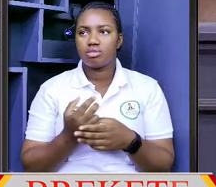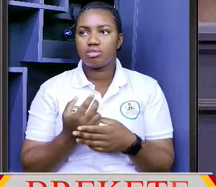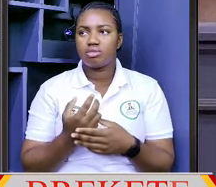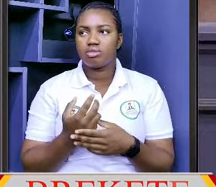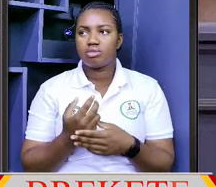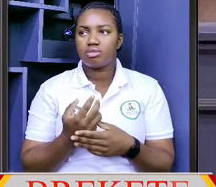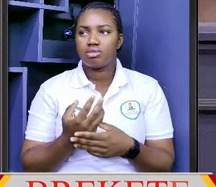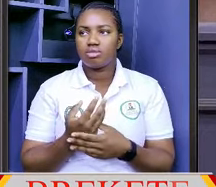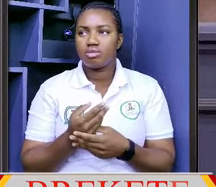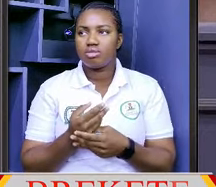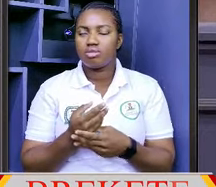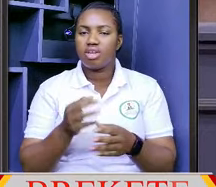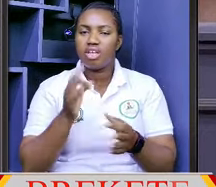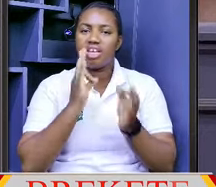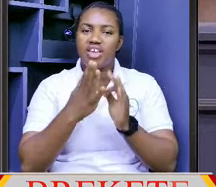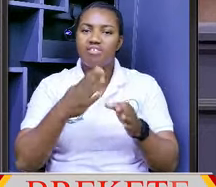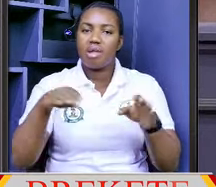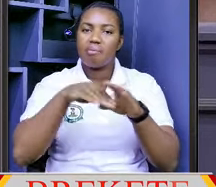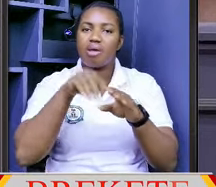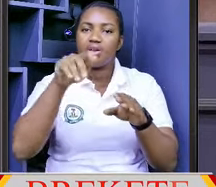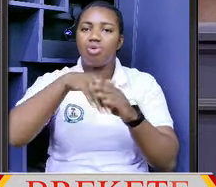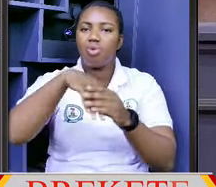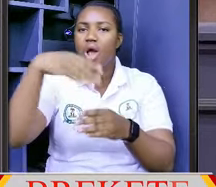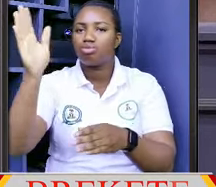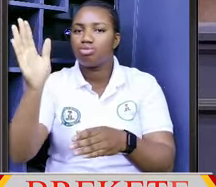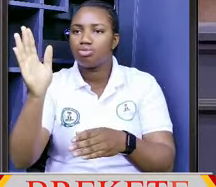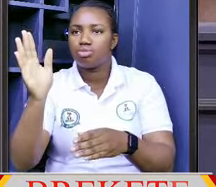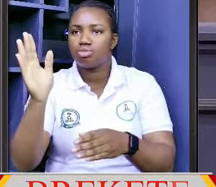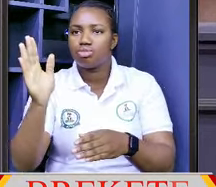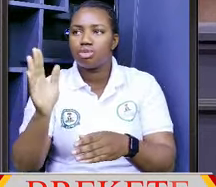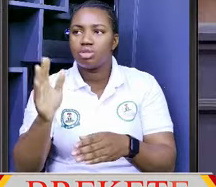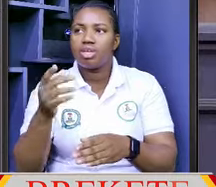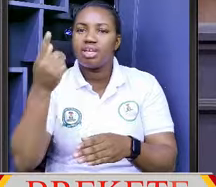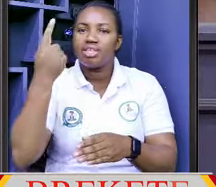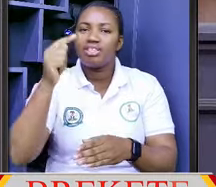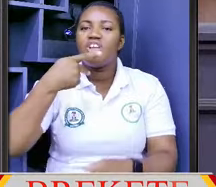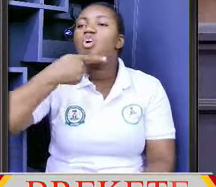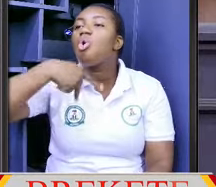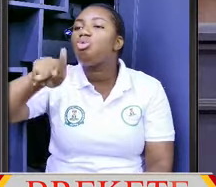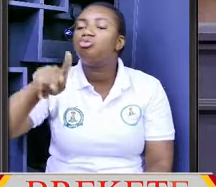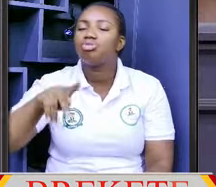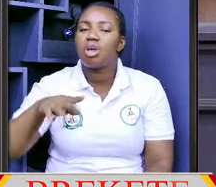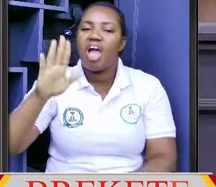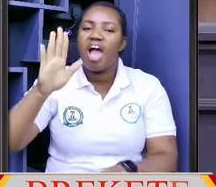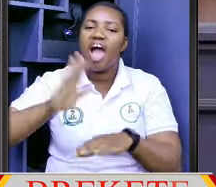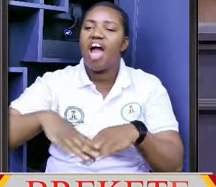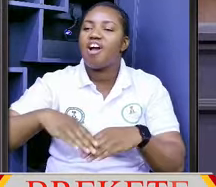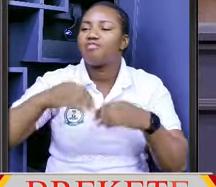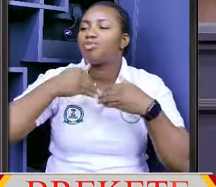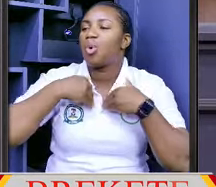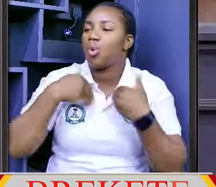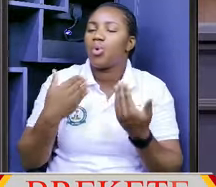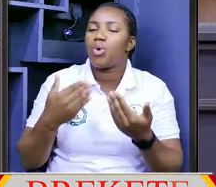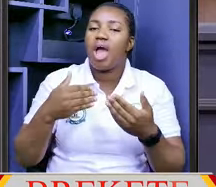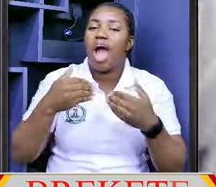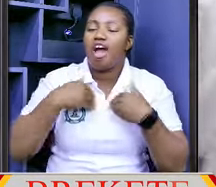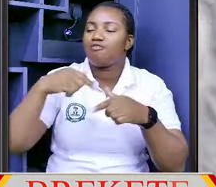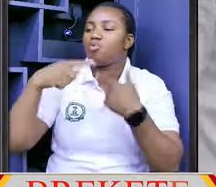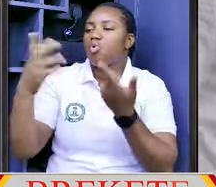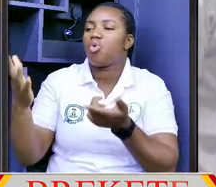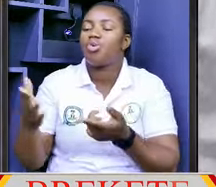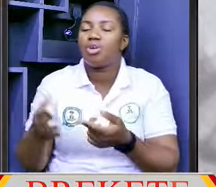So if you they marry you out, the goat don't come out, you no go chop our leaf